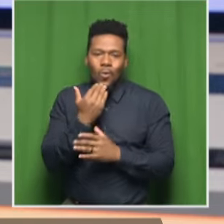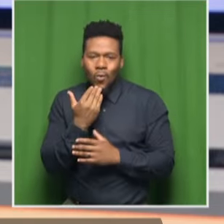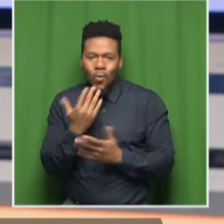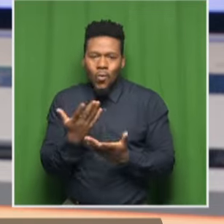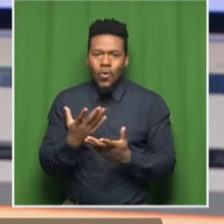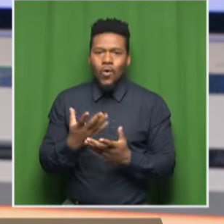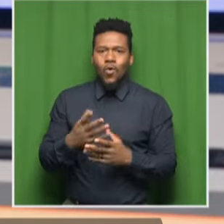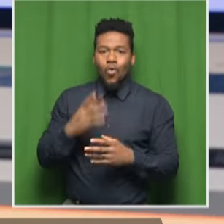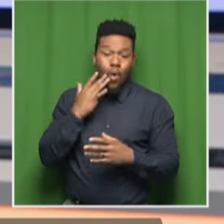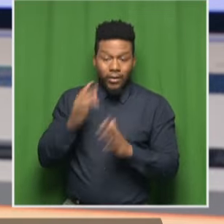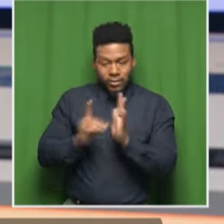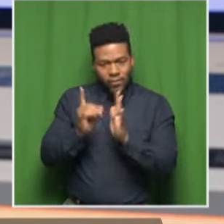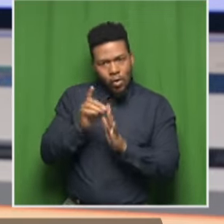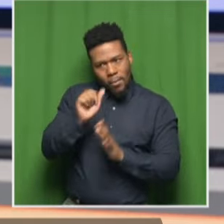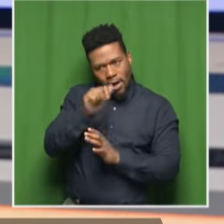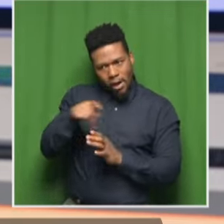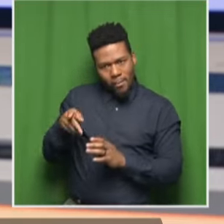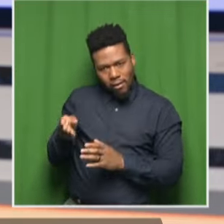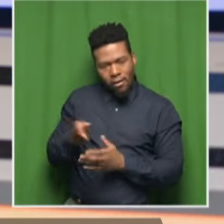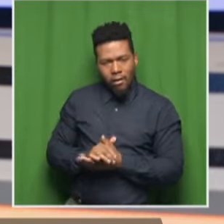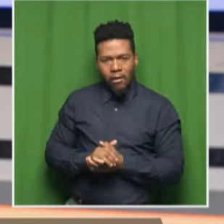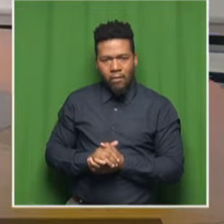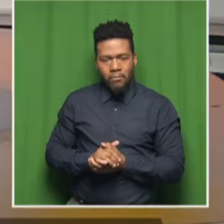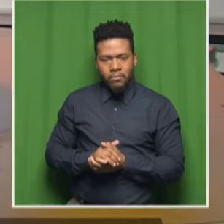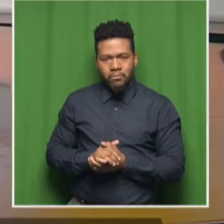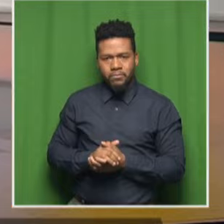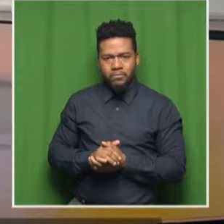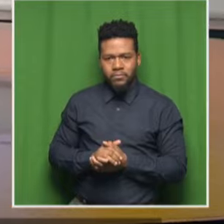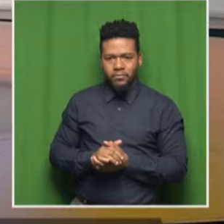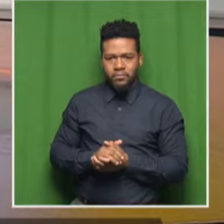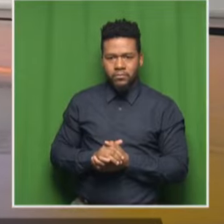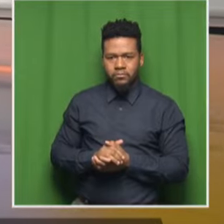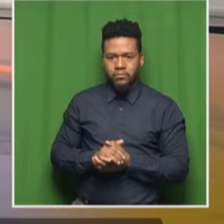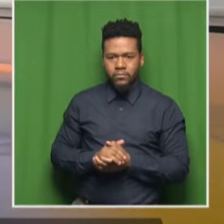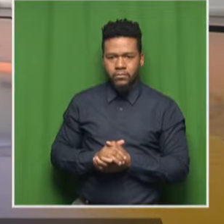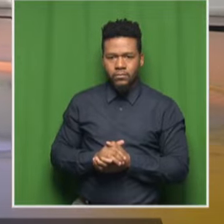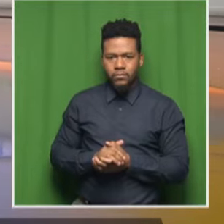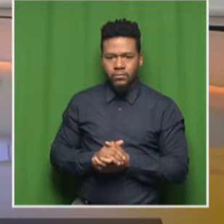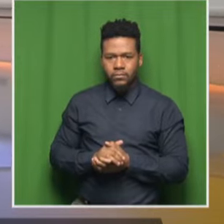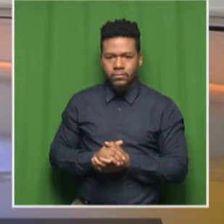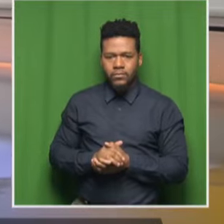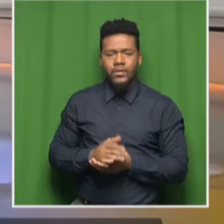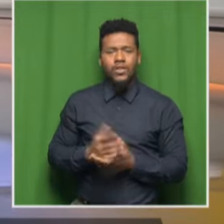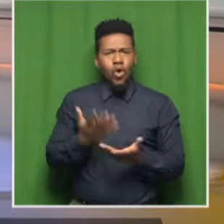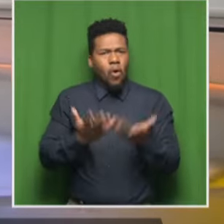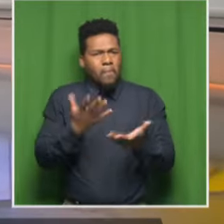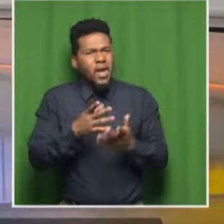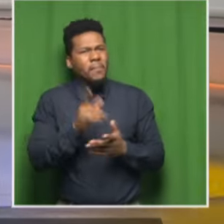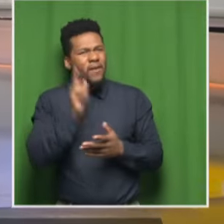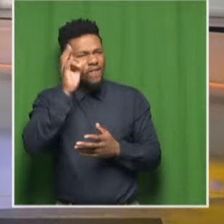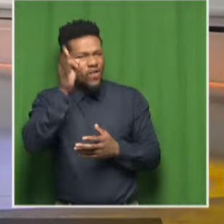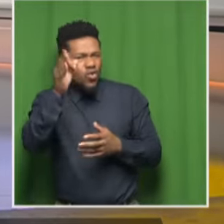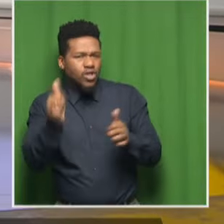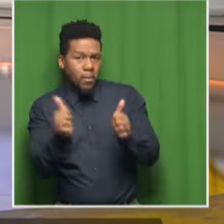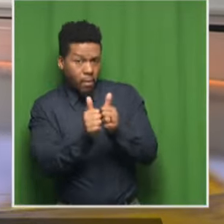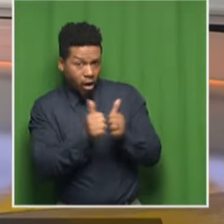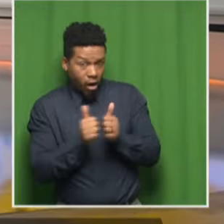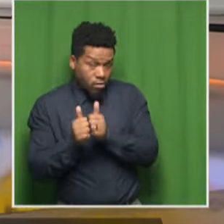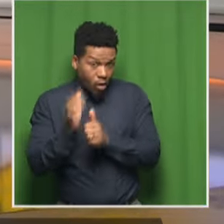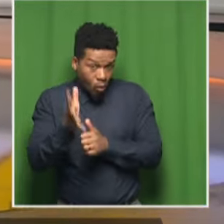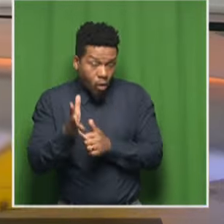can come from this. Yeah, well, Or that you foresee. Yeah, in the future. no, for sure, for